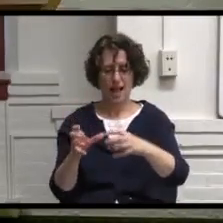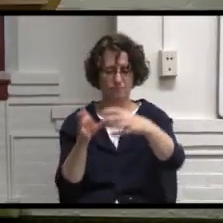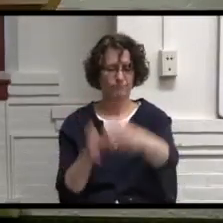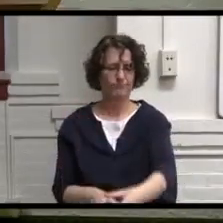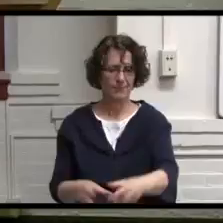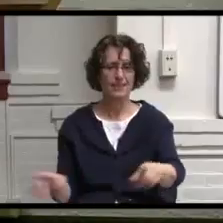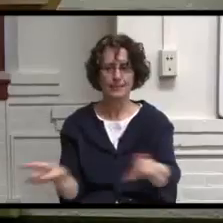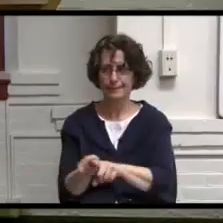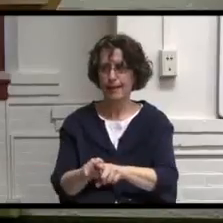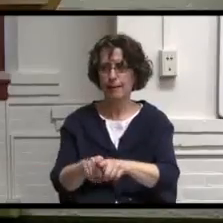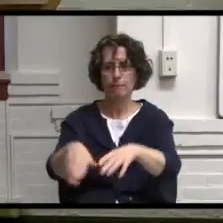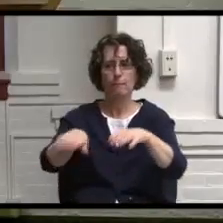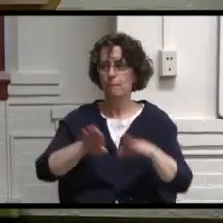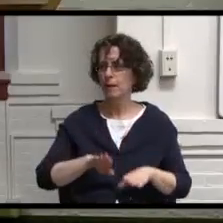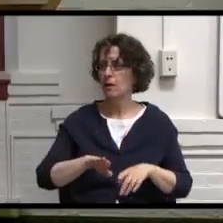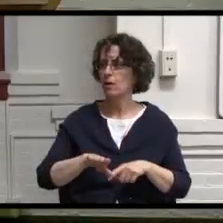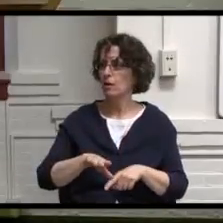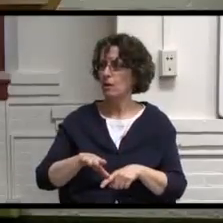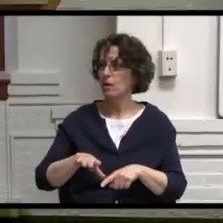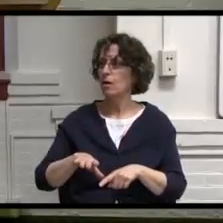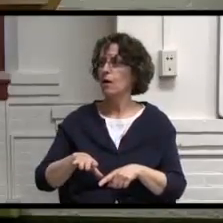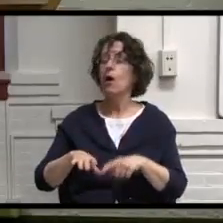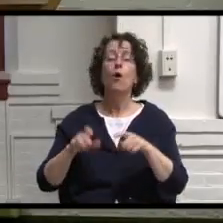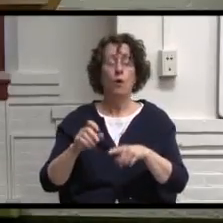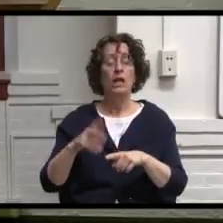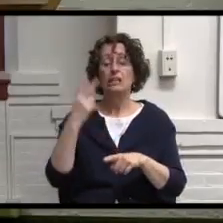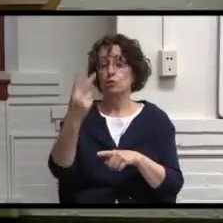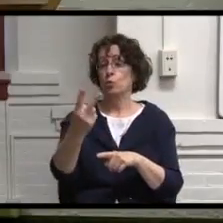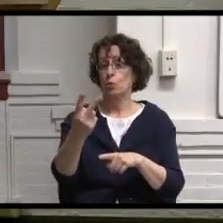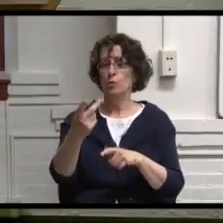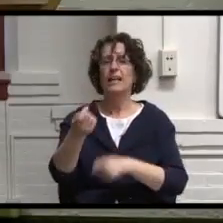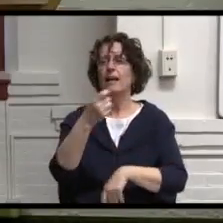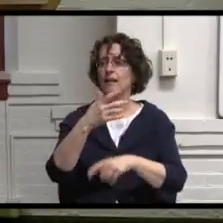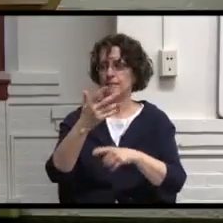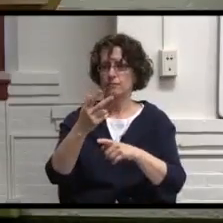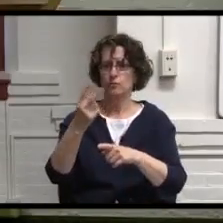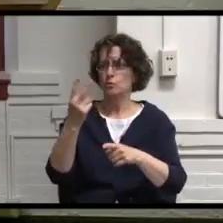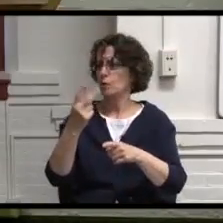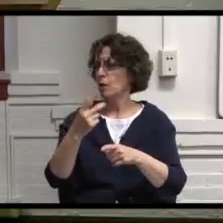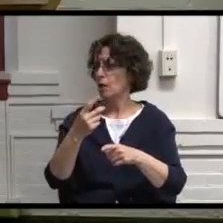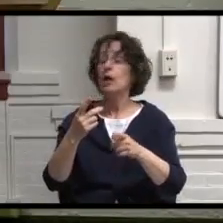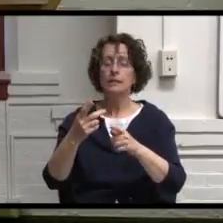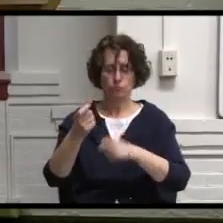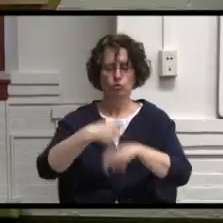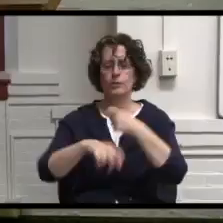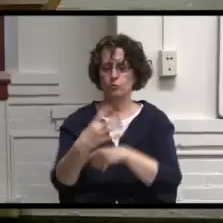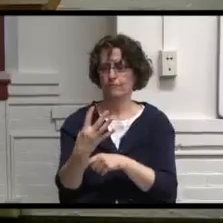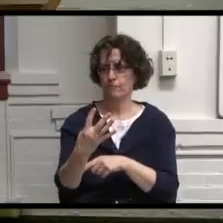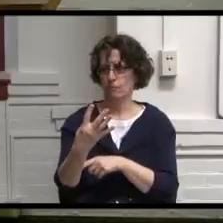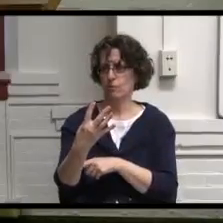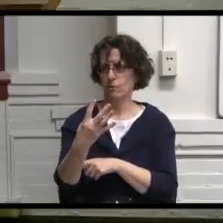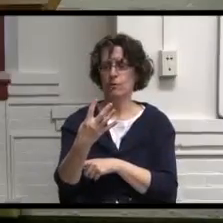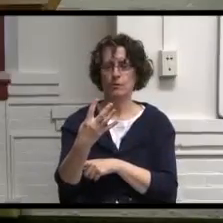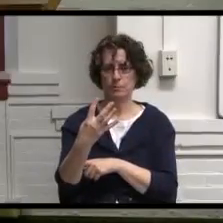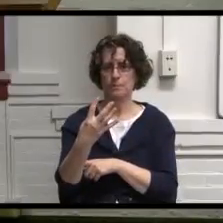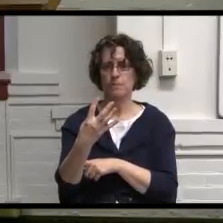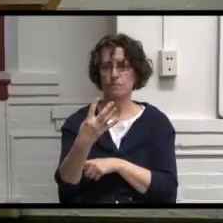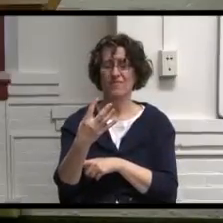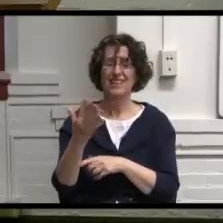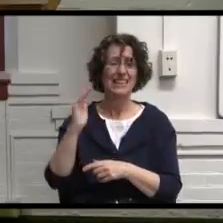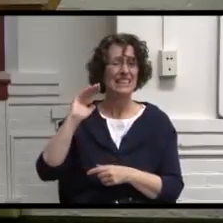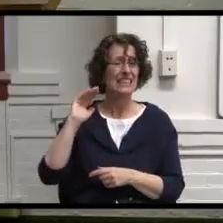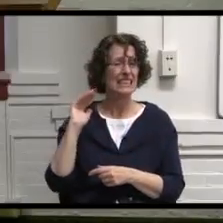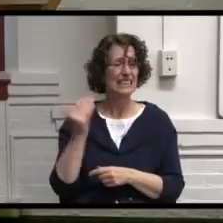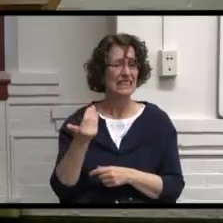More and more people are following that path now, and that we're receiving more and more people, more